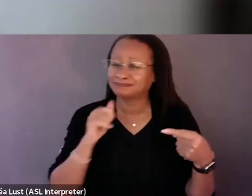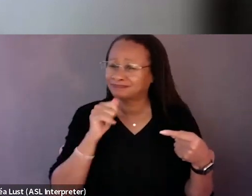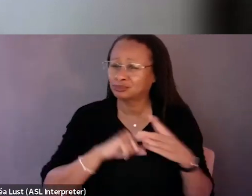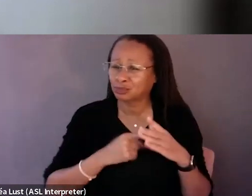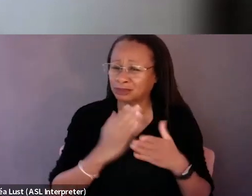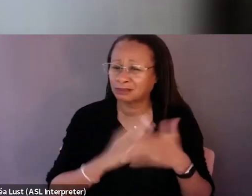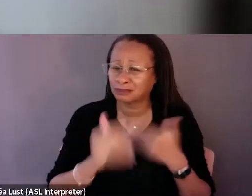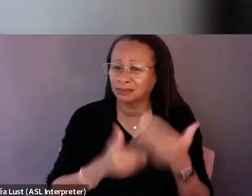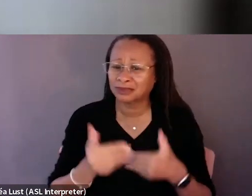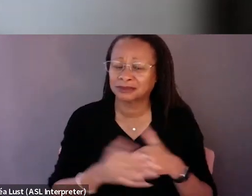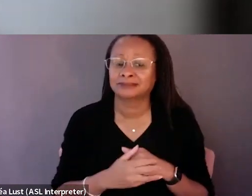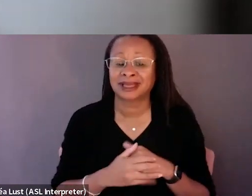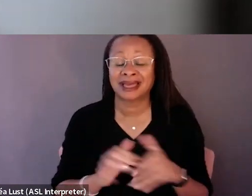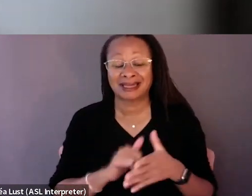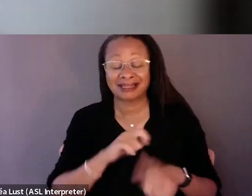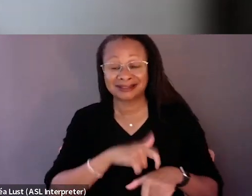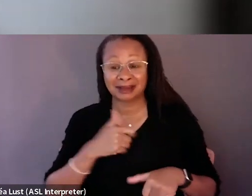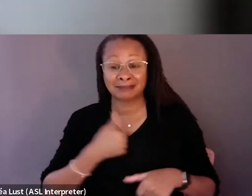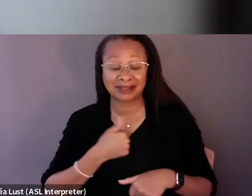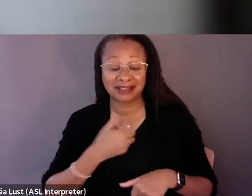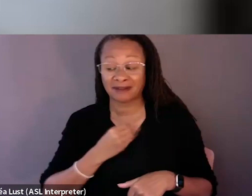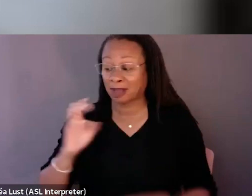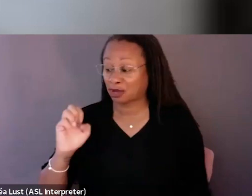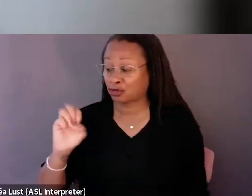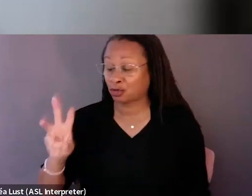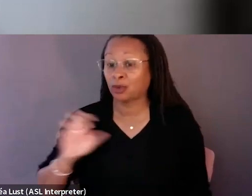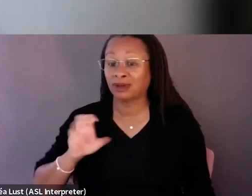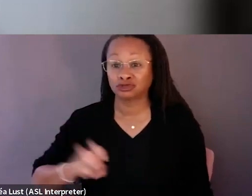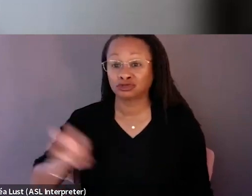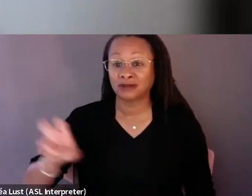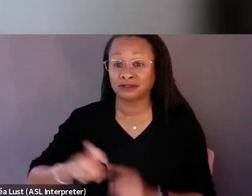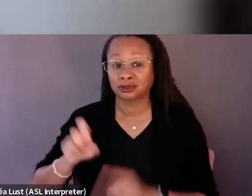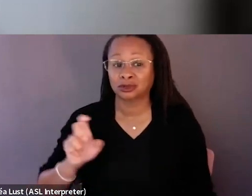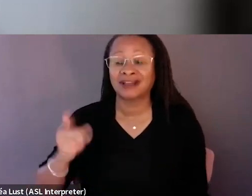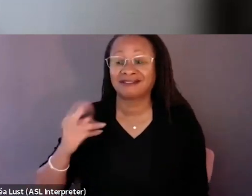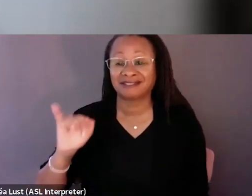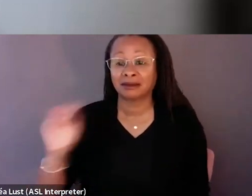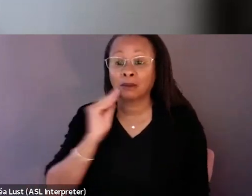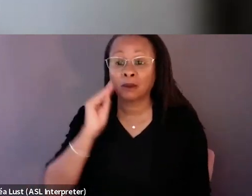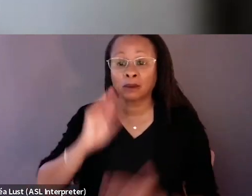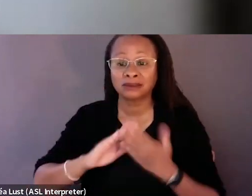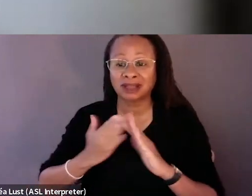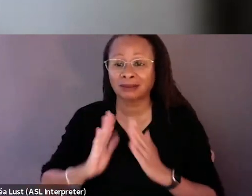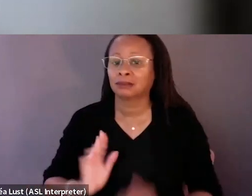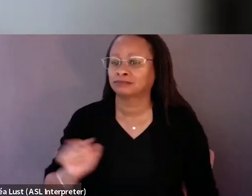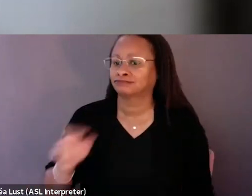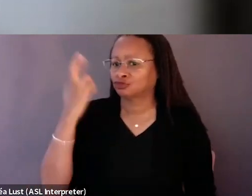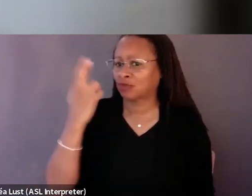time when I and my crew traveled to Phi's hometown. We